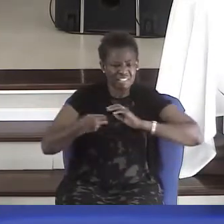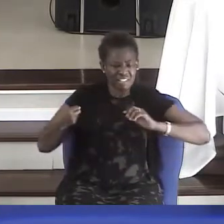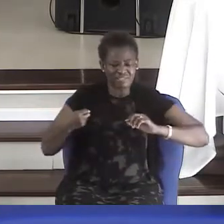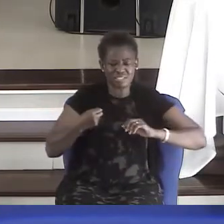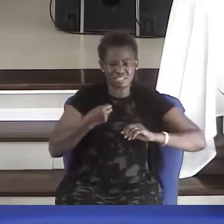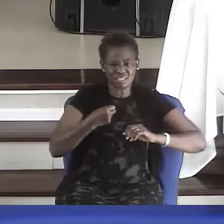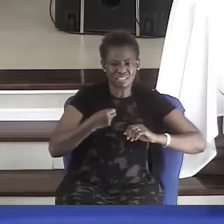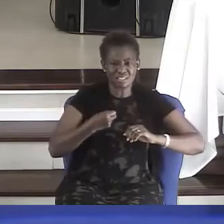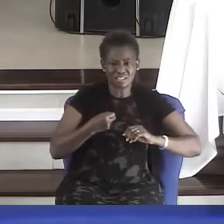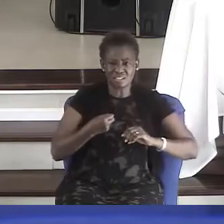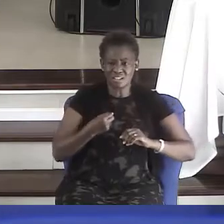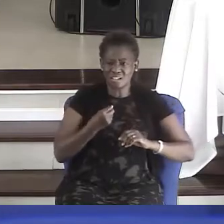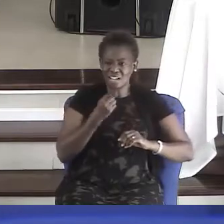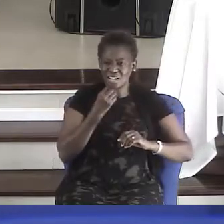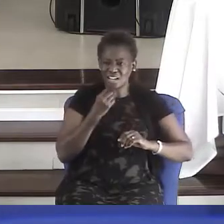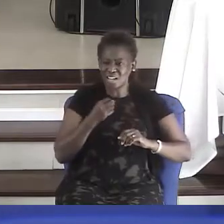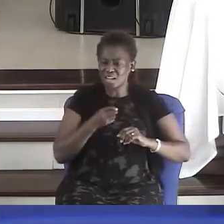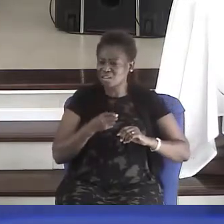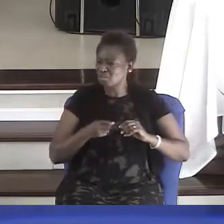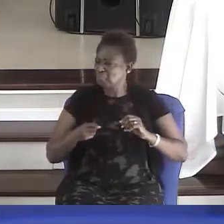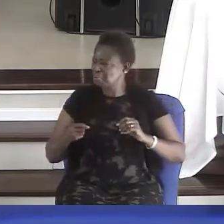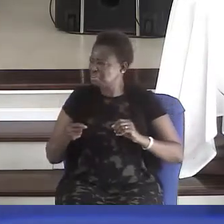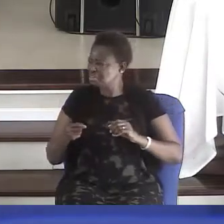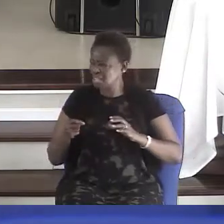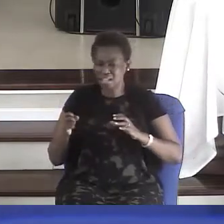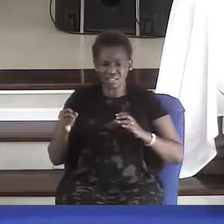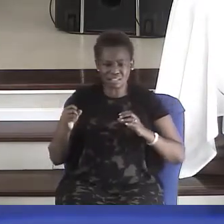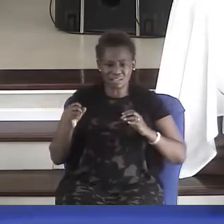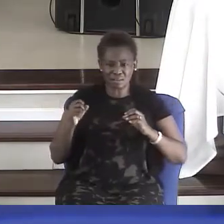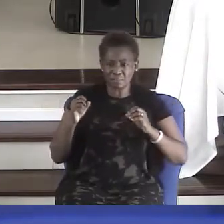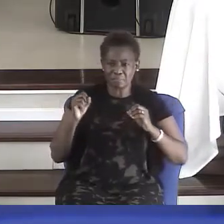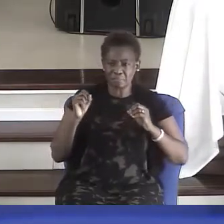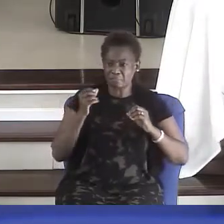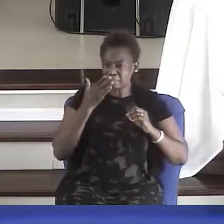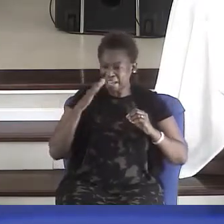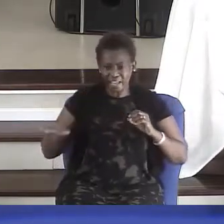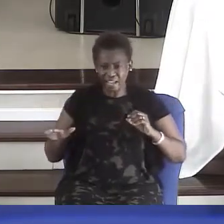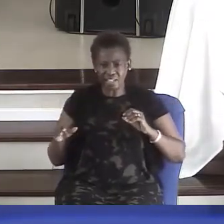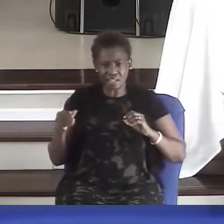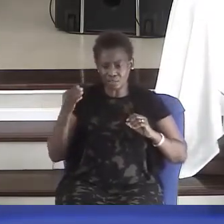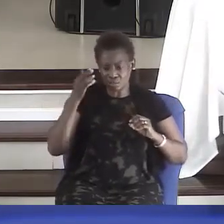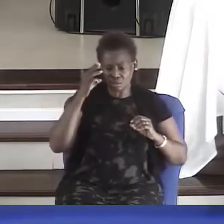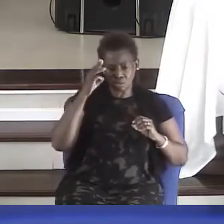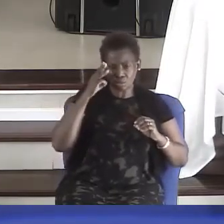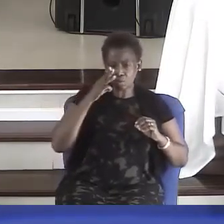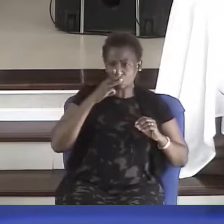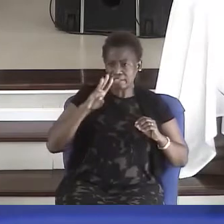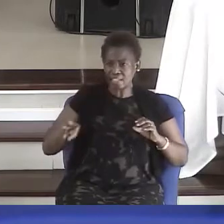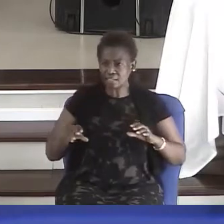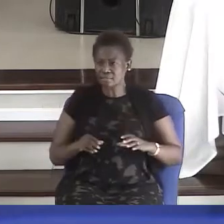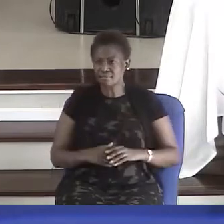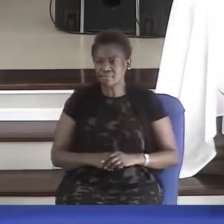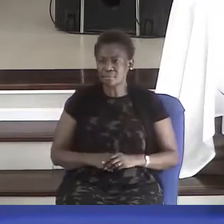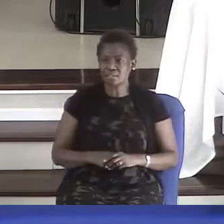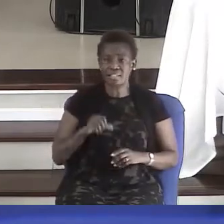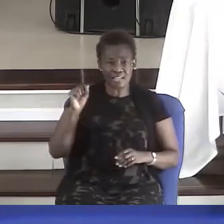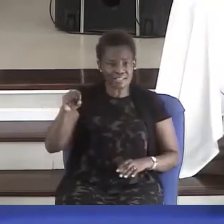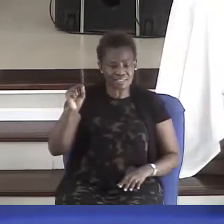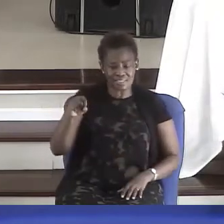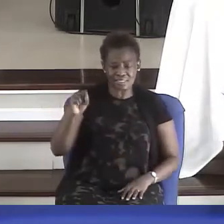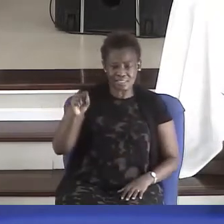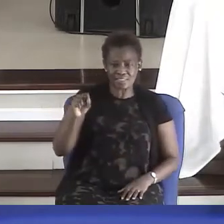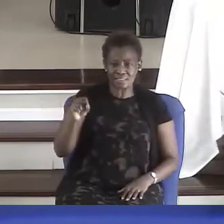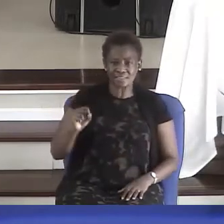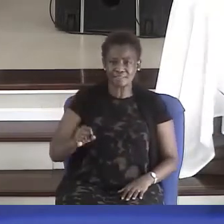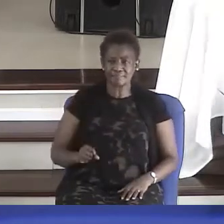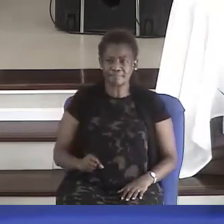Oh, they're backbiters. You name it. And he asked,